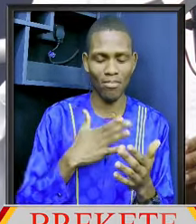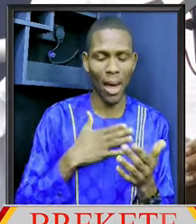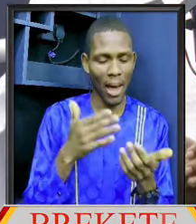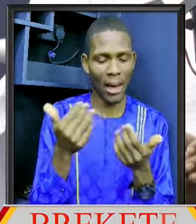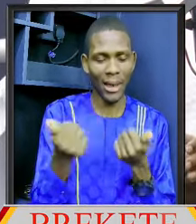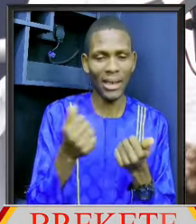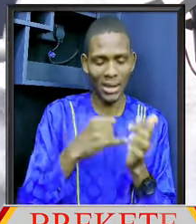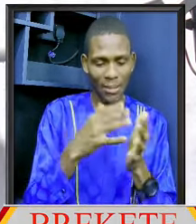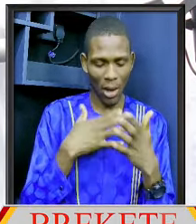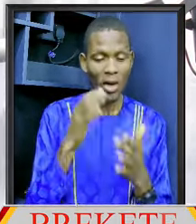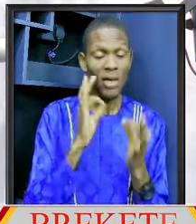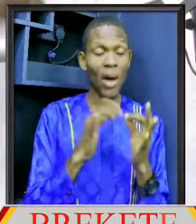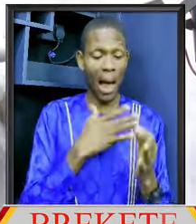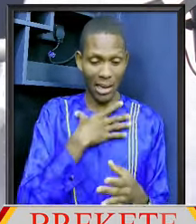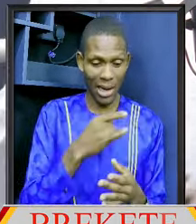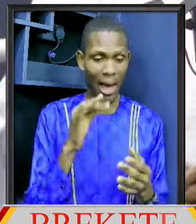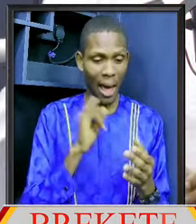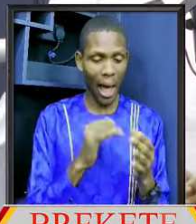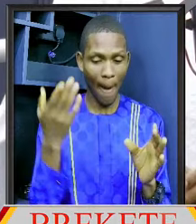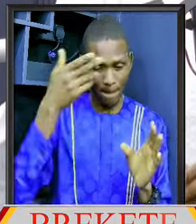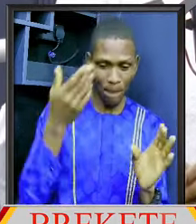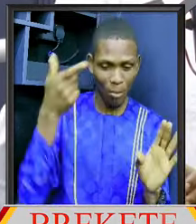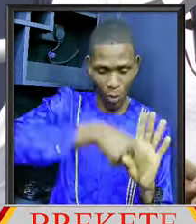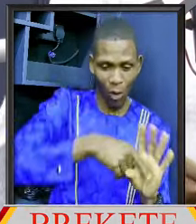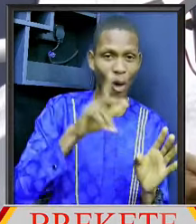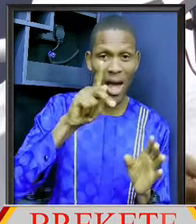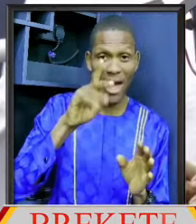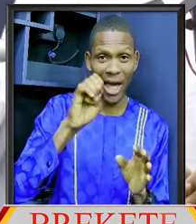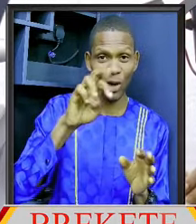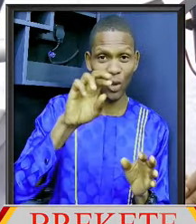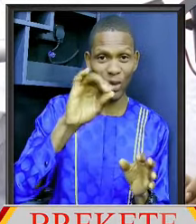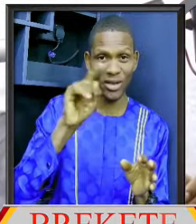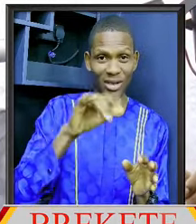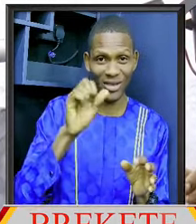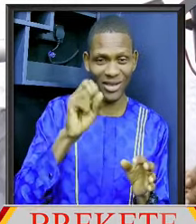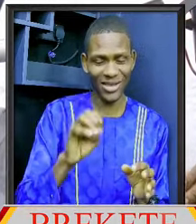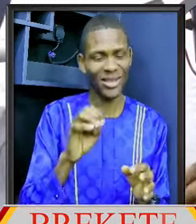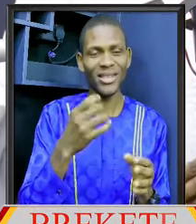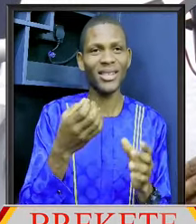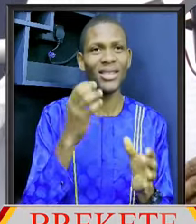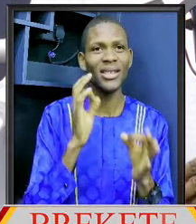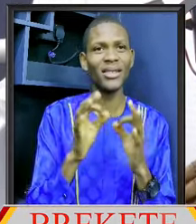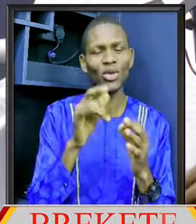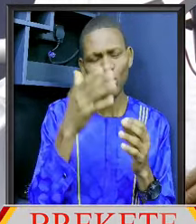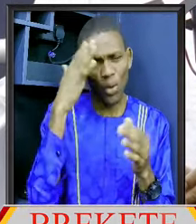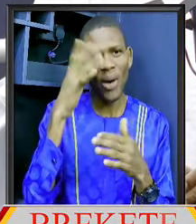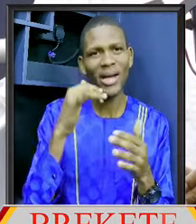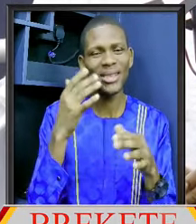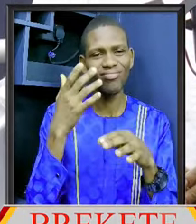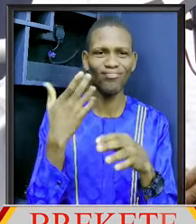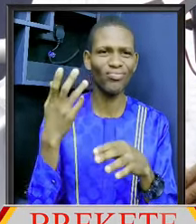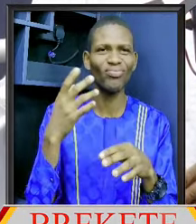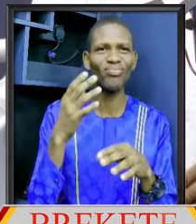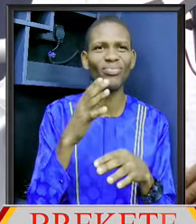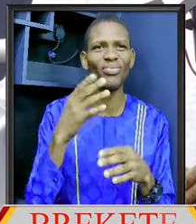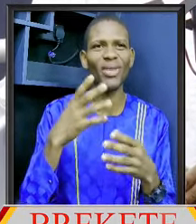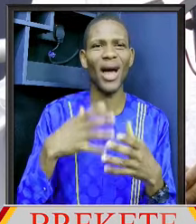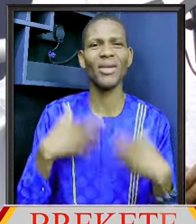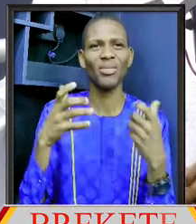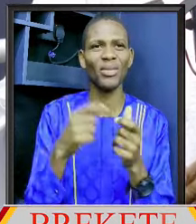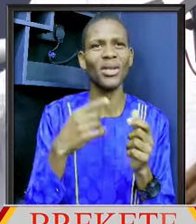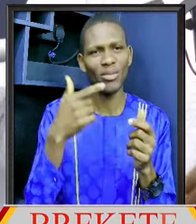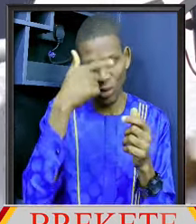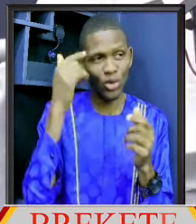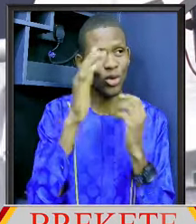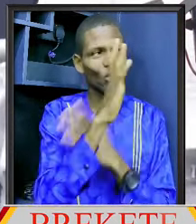Now them manufacturer, the motor now on my own. If I like, make I pour kerosene. And you know why it affects them if you know do. It's just be the same thing where we say God